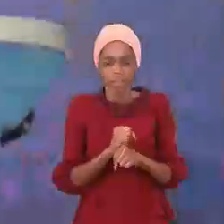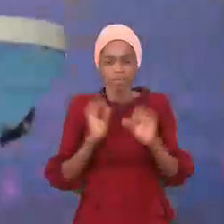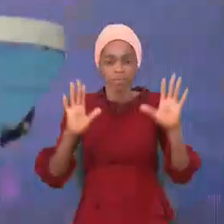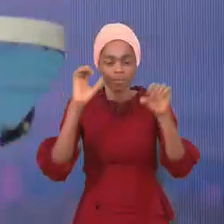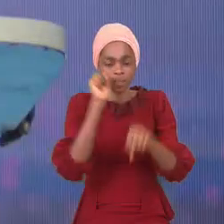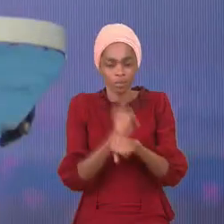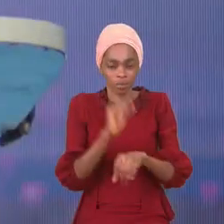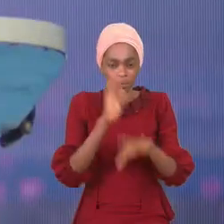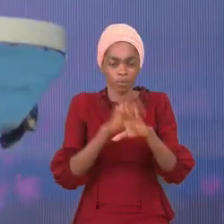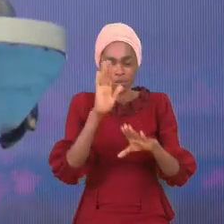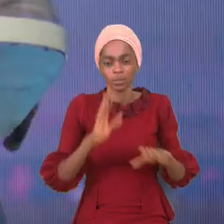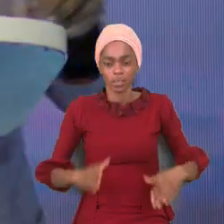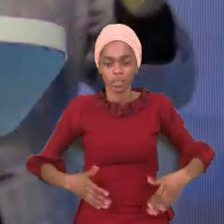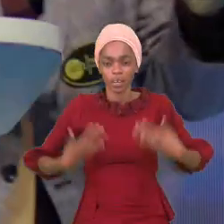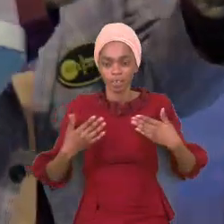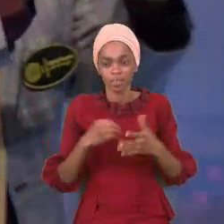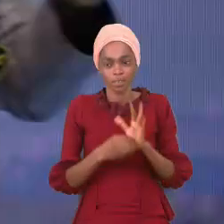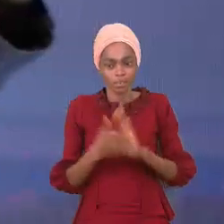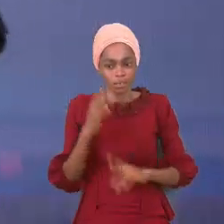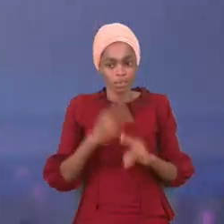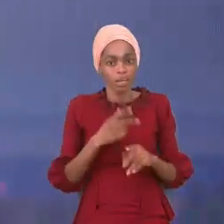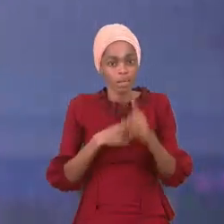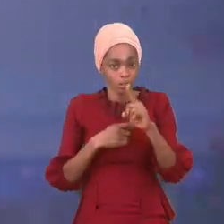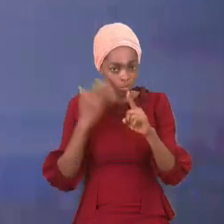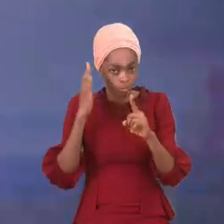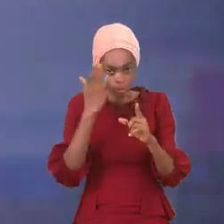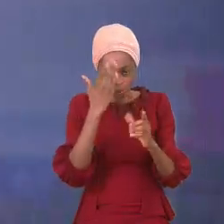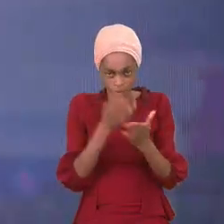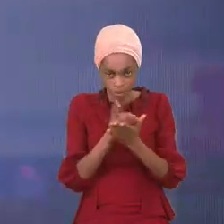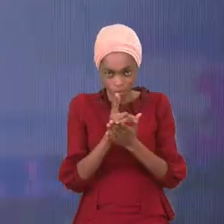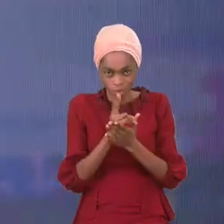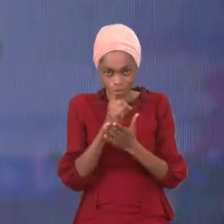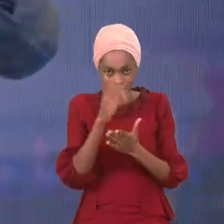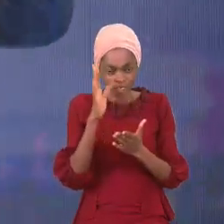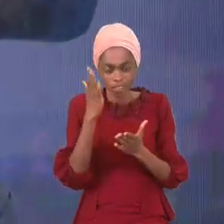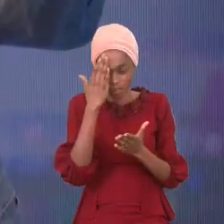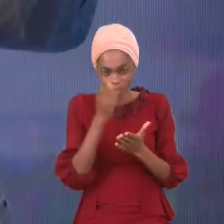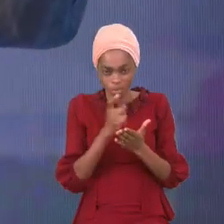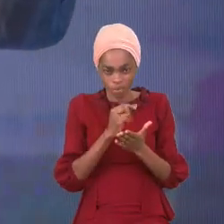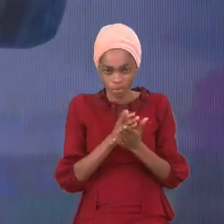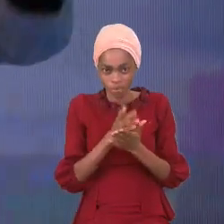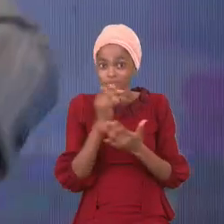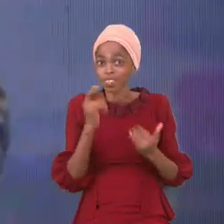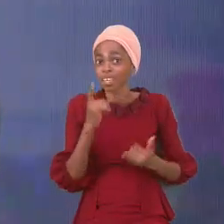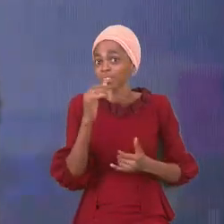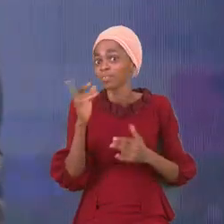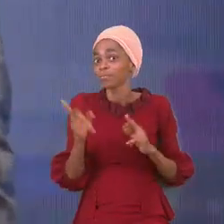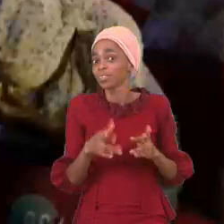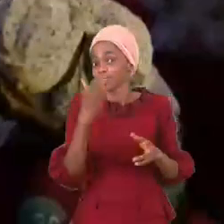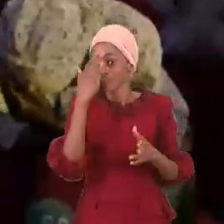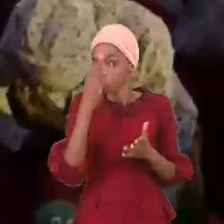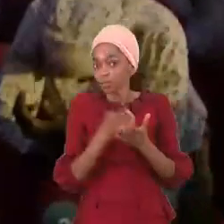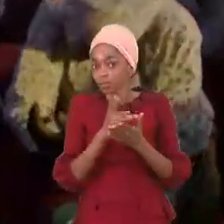wonders. Amen. And ye shall know the truth. Ye shall know the truth. Now you know the truth. Do you know the